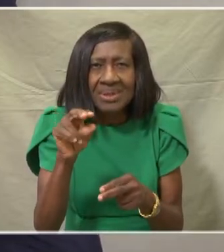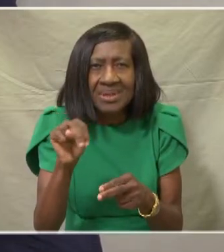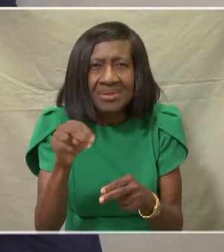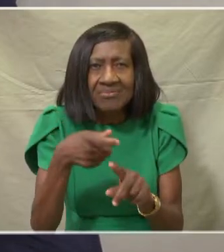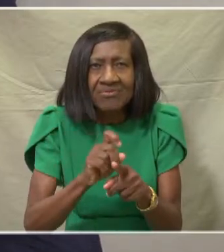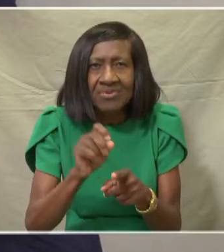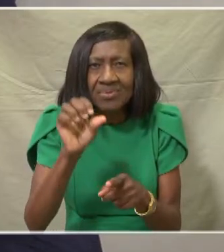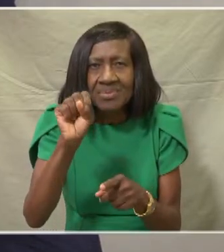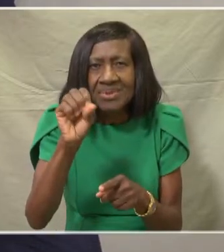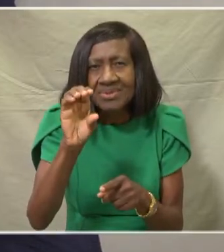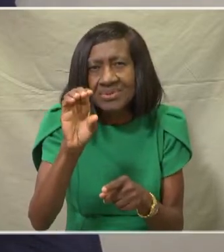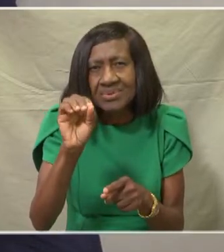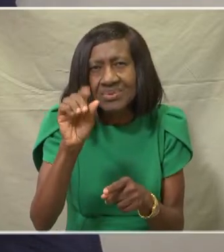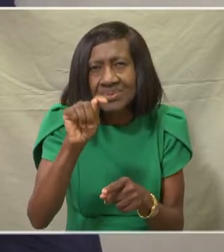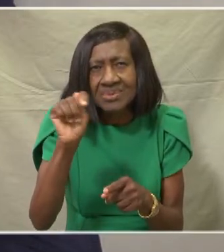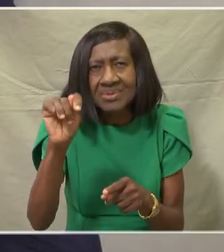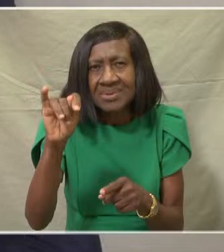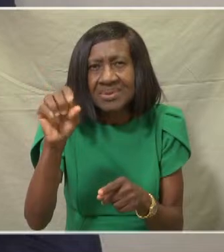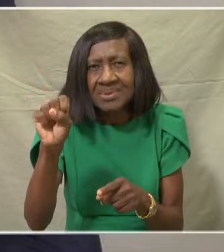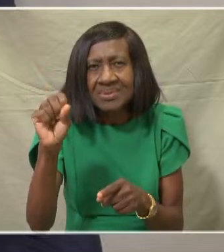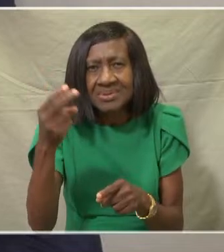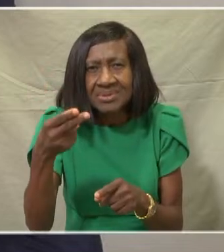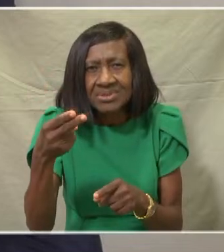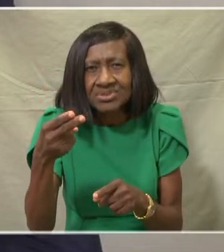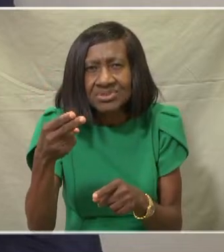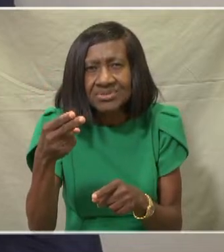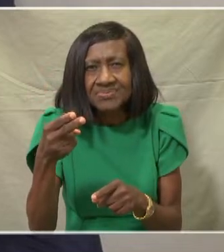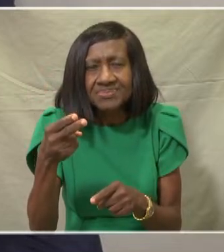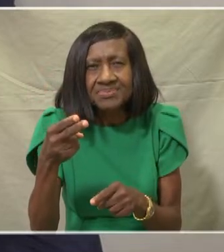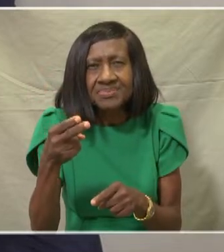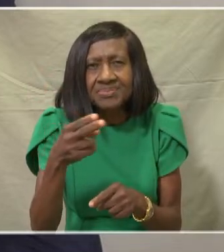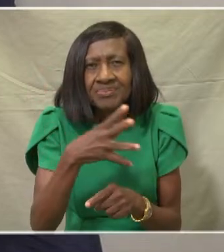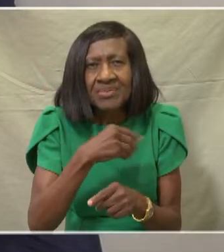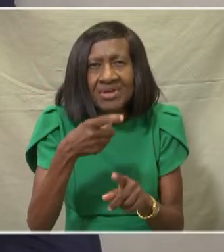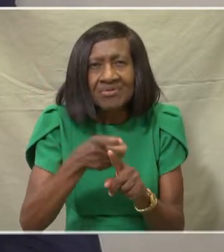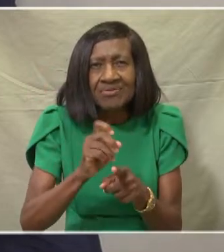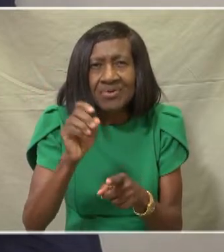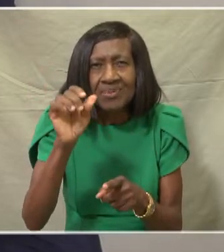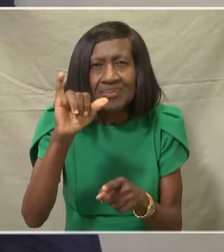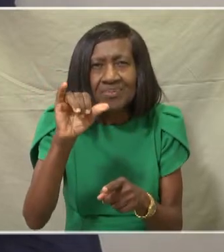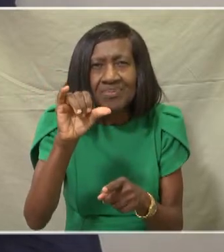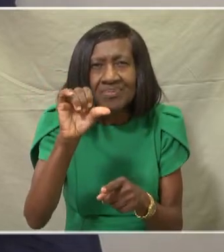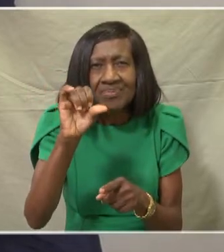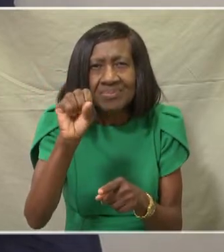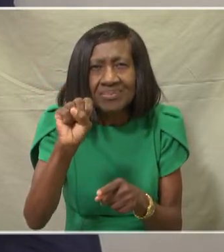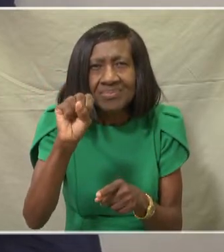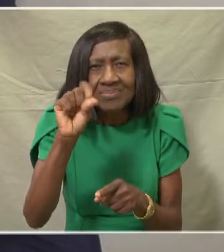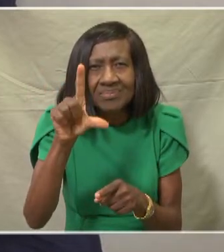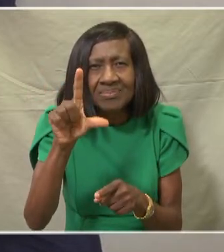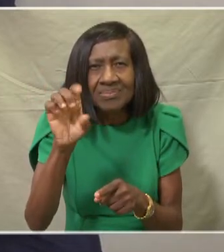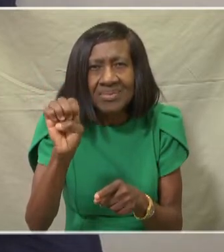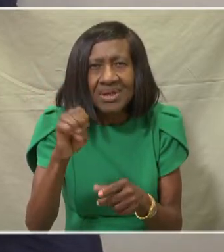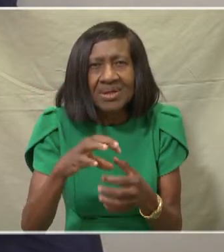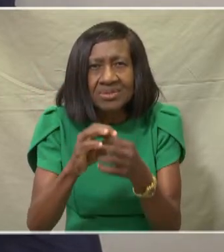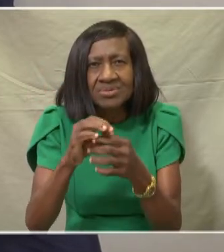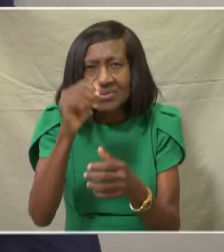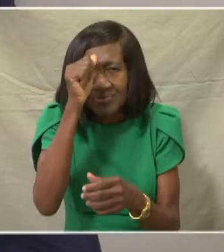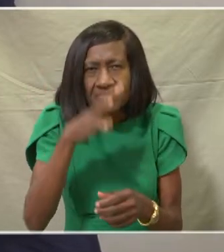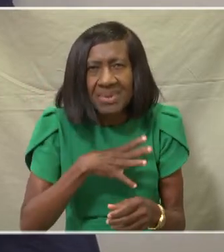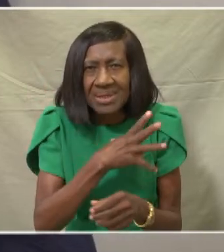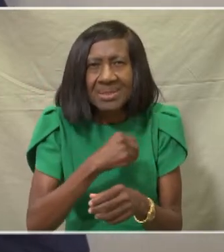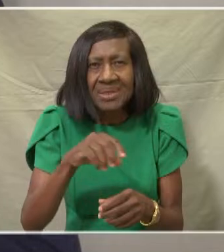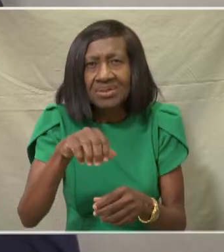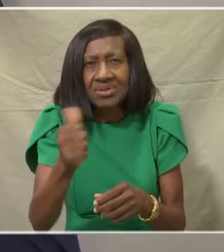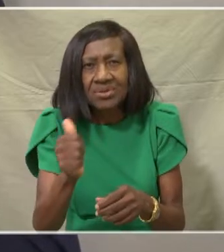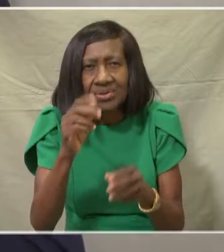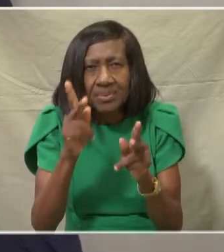the Honourable Tim Johnson, a member of the Parliament of the Isle of Man, Alan Davis, a member of the Welsh Parliament. For